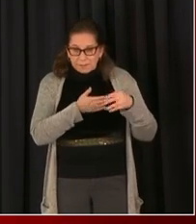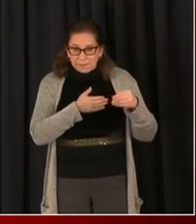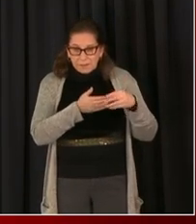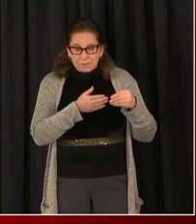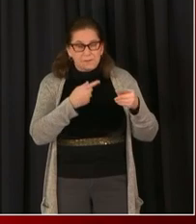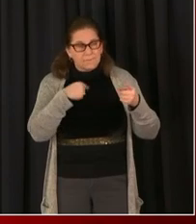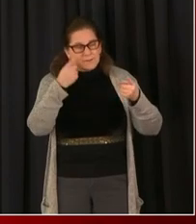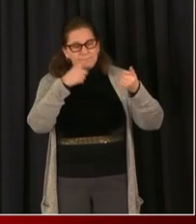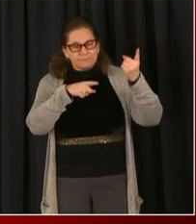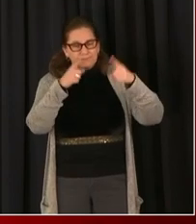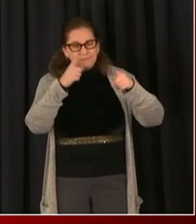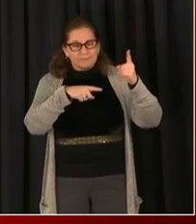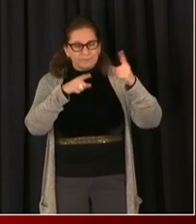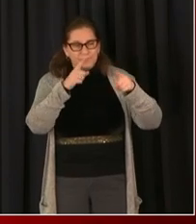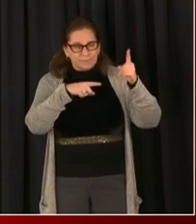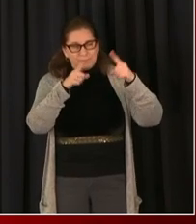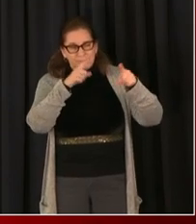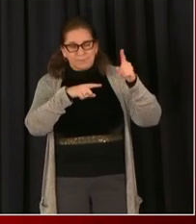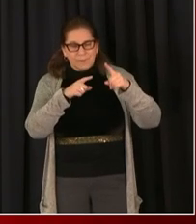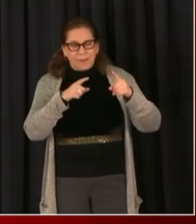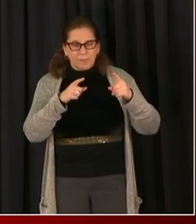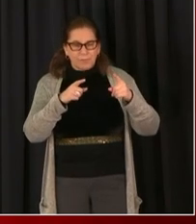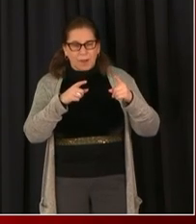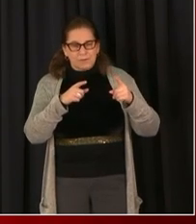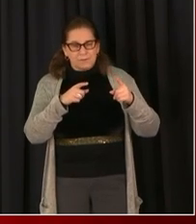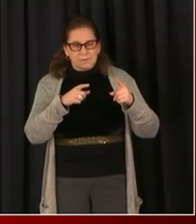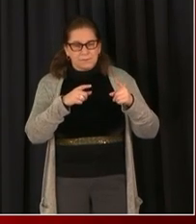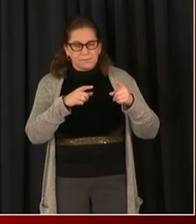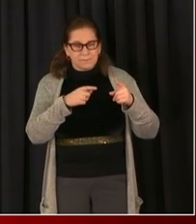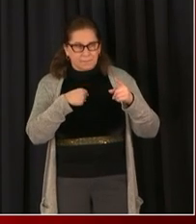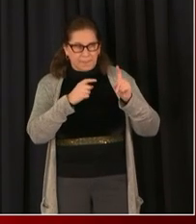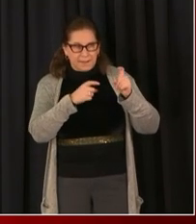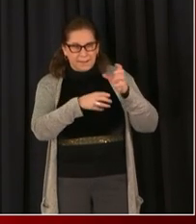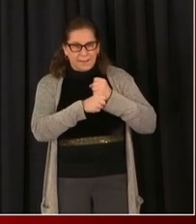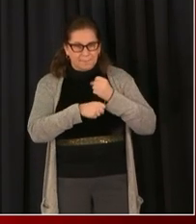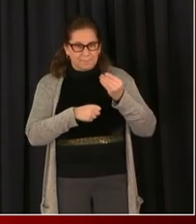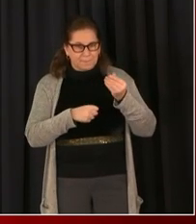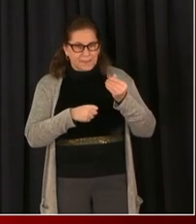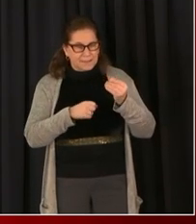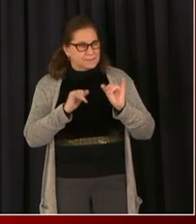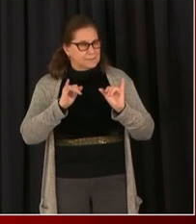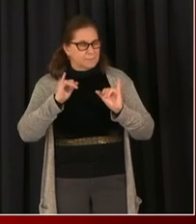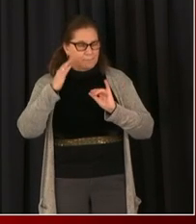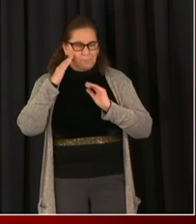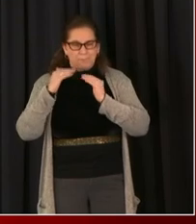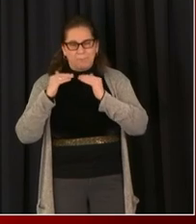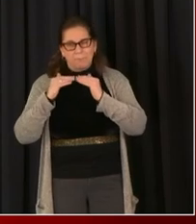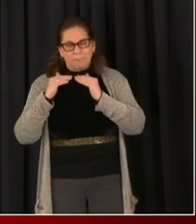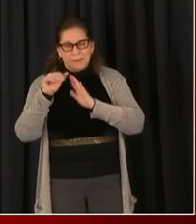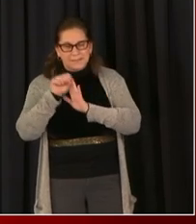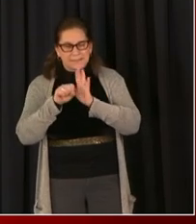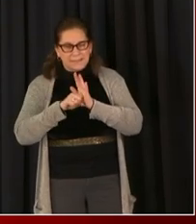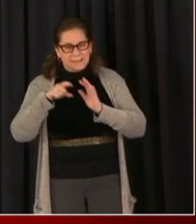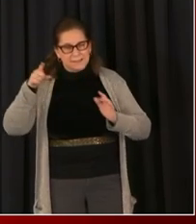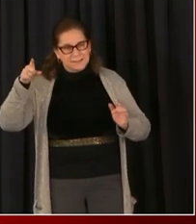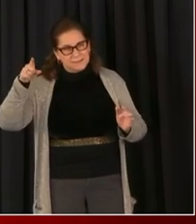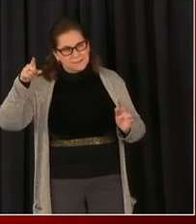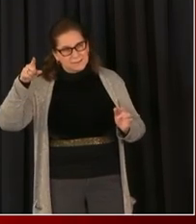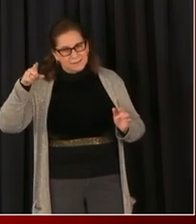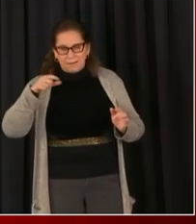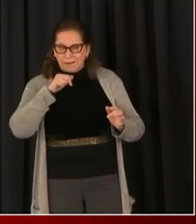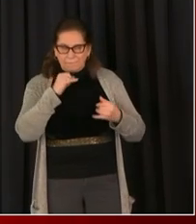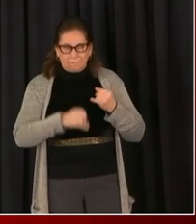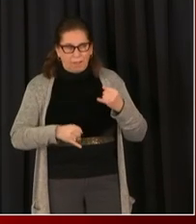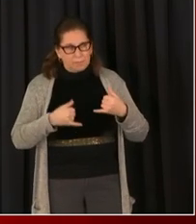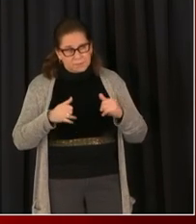any information on that. Yes. I'm wondering, a couple quick questions, just on